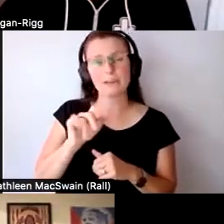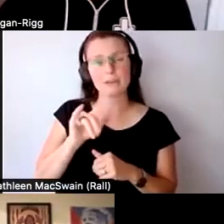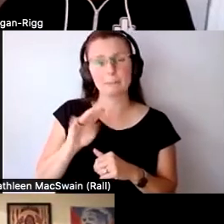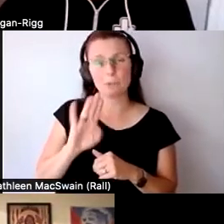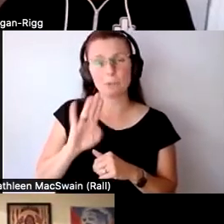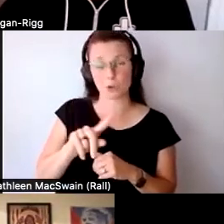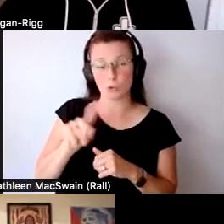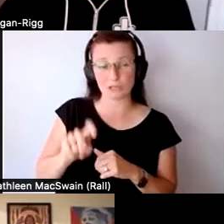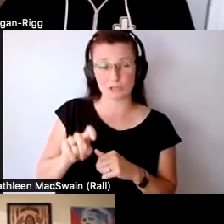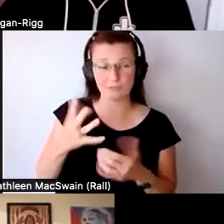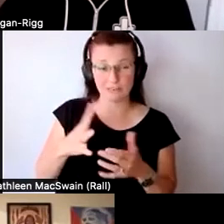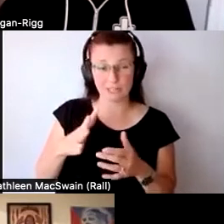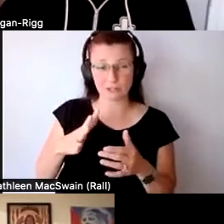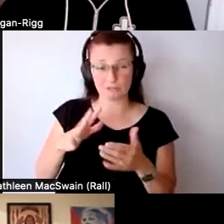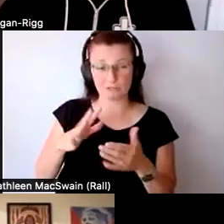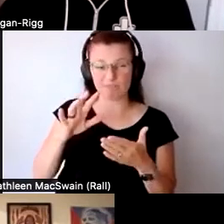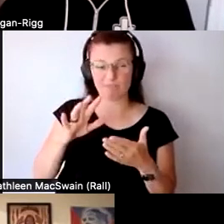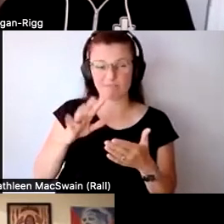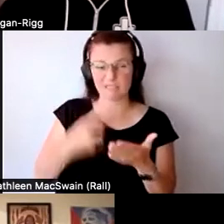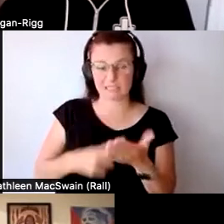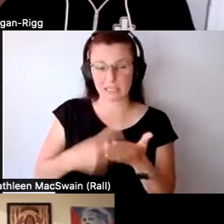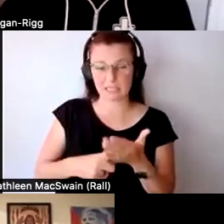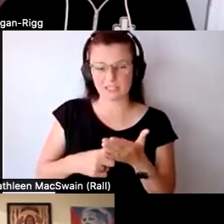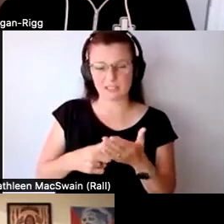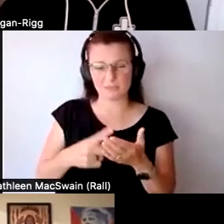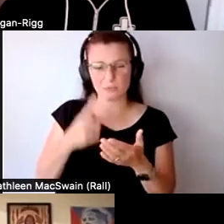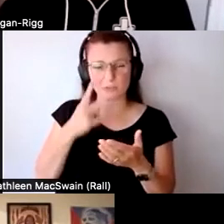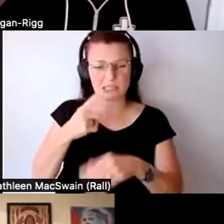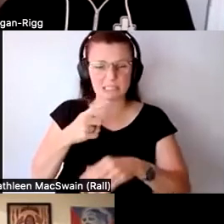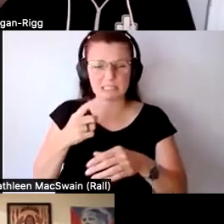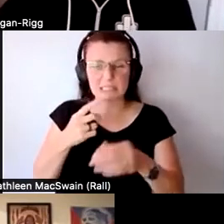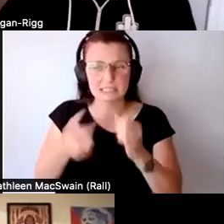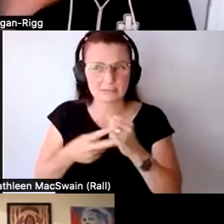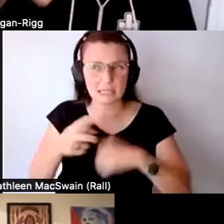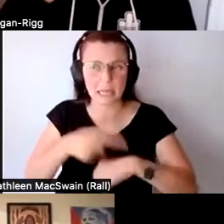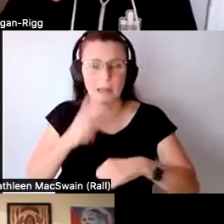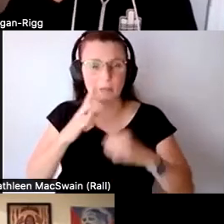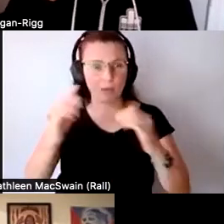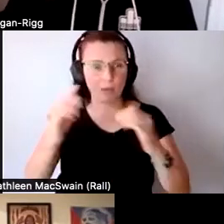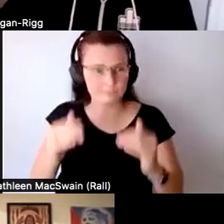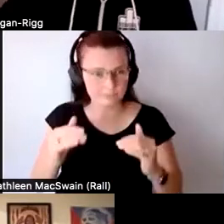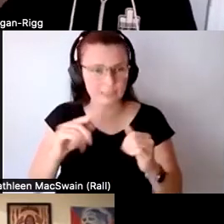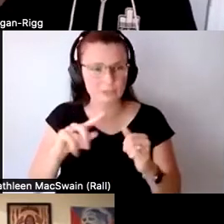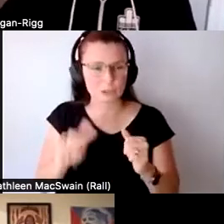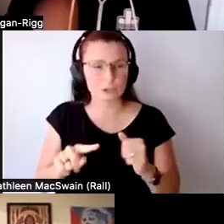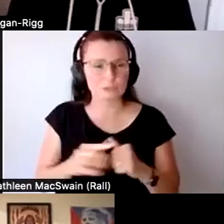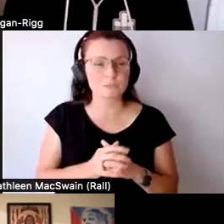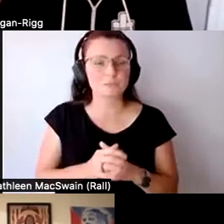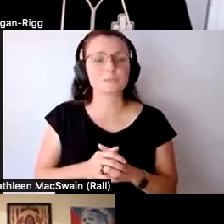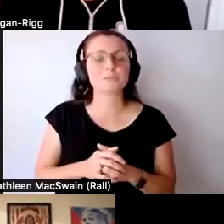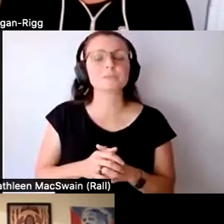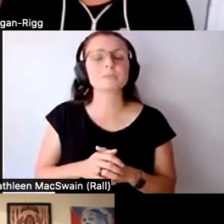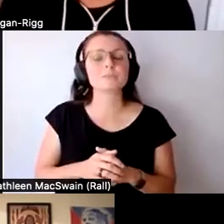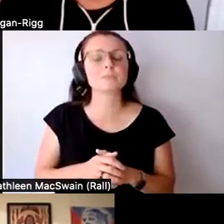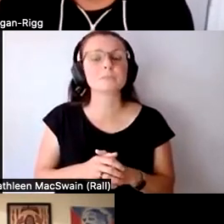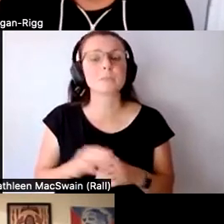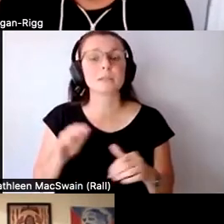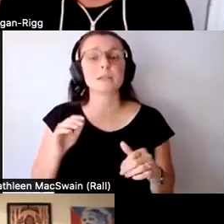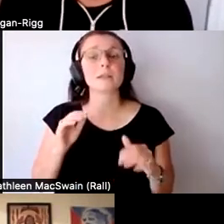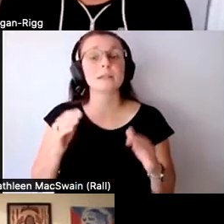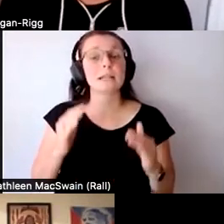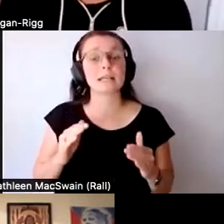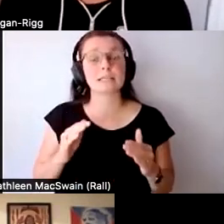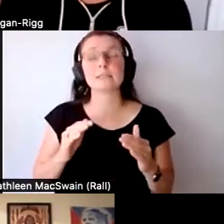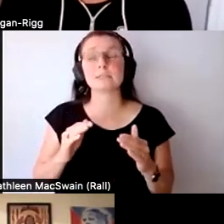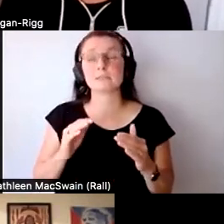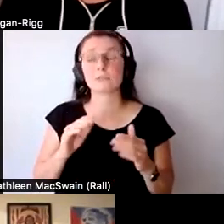going to move to the next question, if that's all right. Okay. So this next question is about community impact, response, and